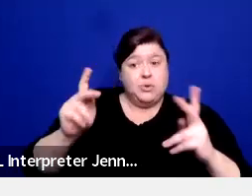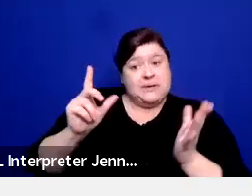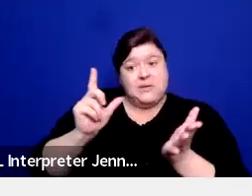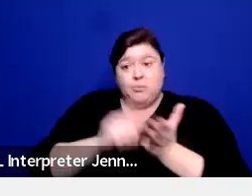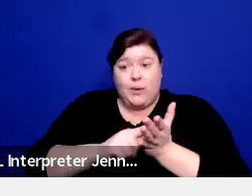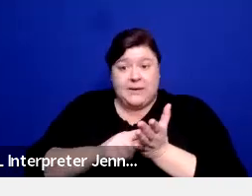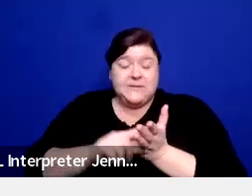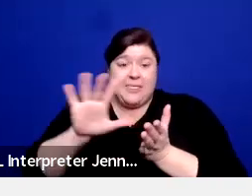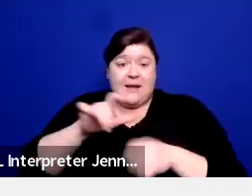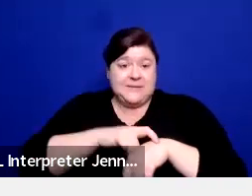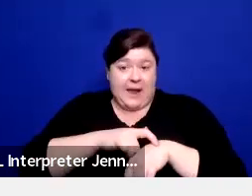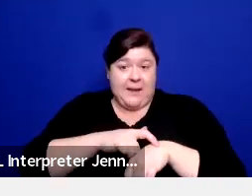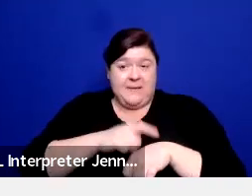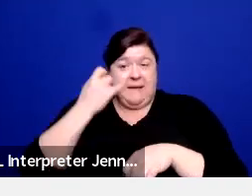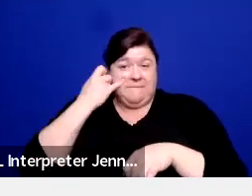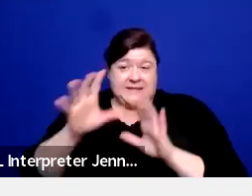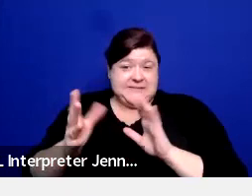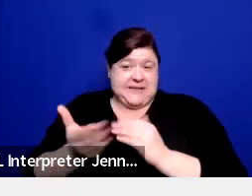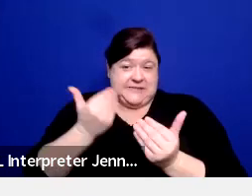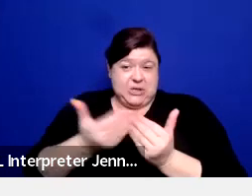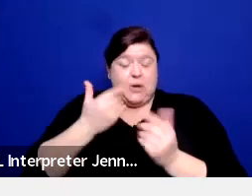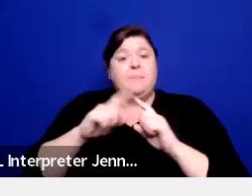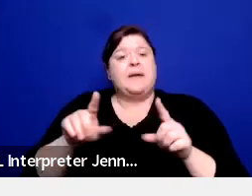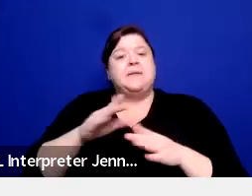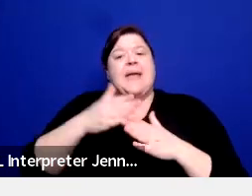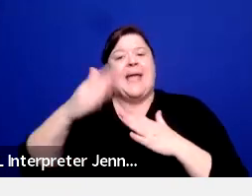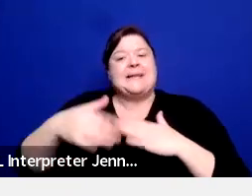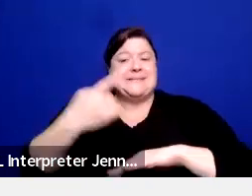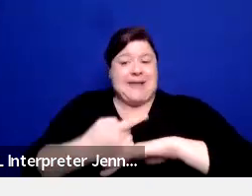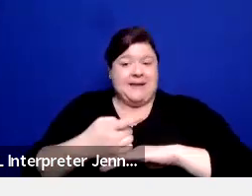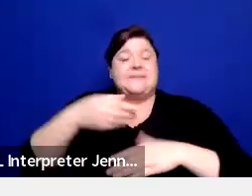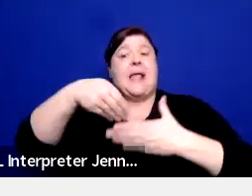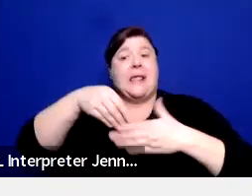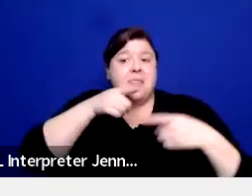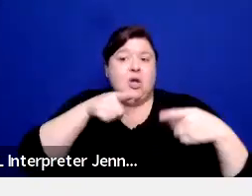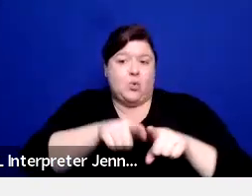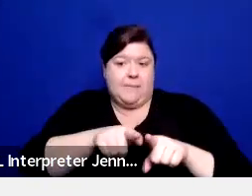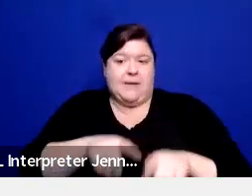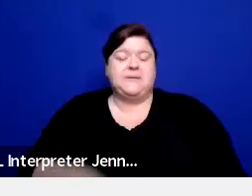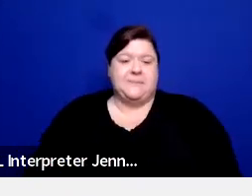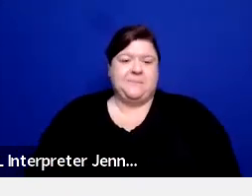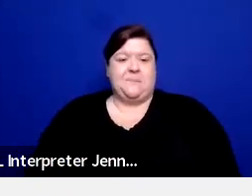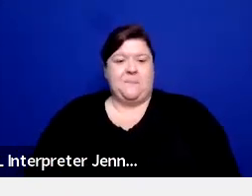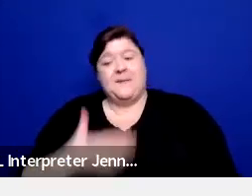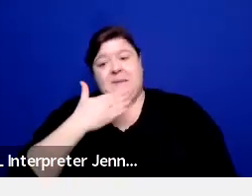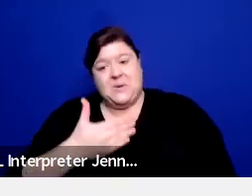find it, but that's where you'll find your end date is in that grant agreement. Thank you.